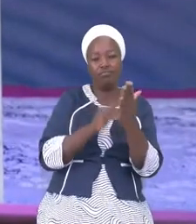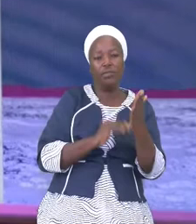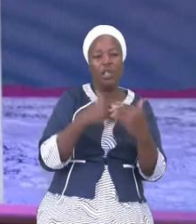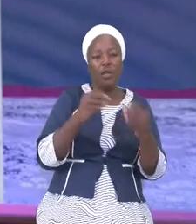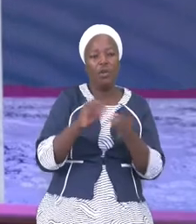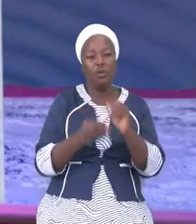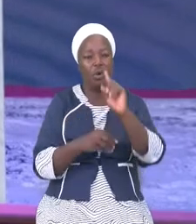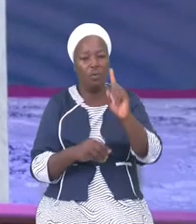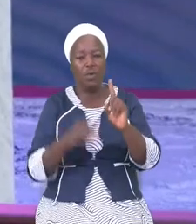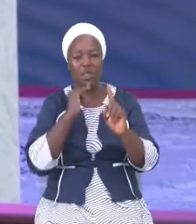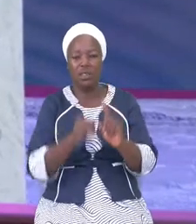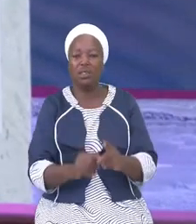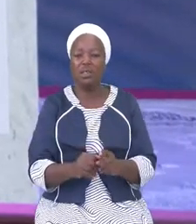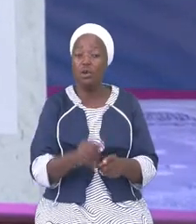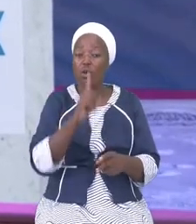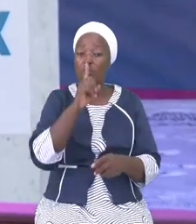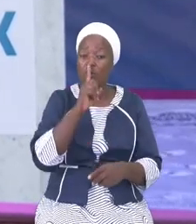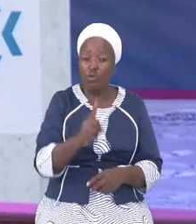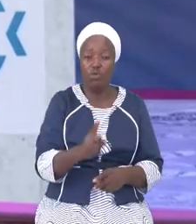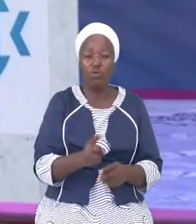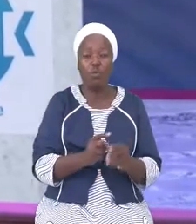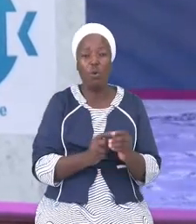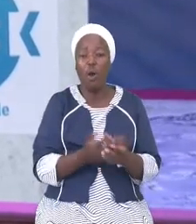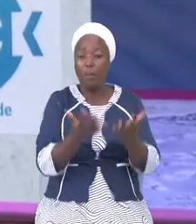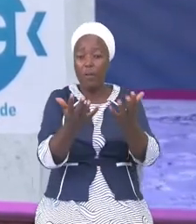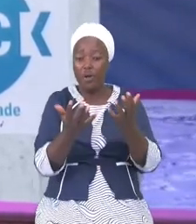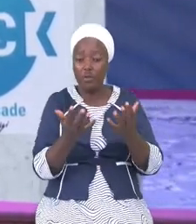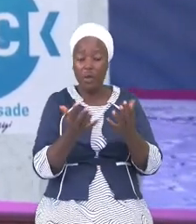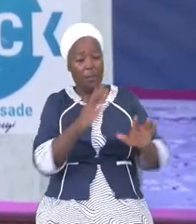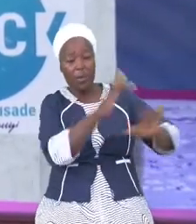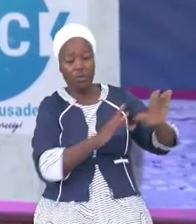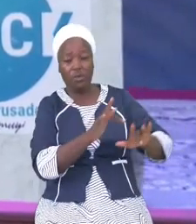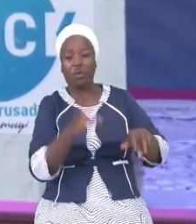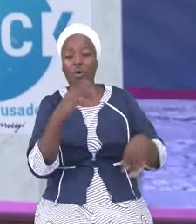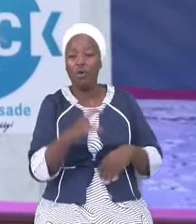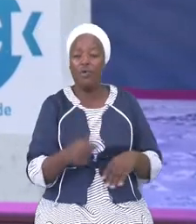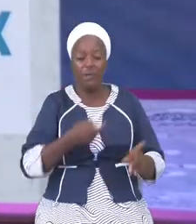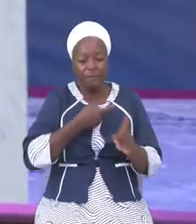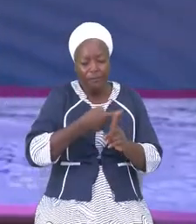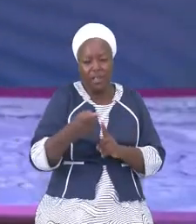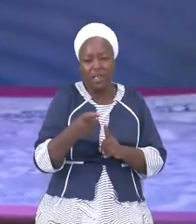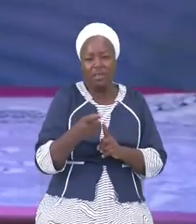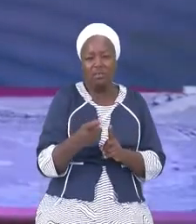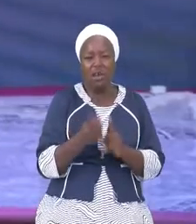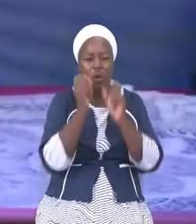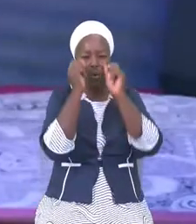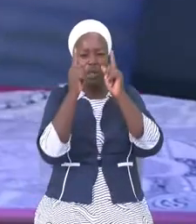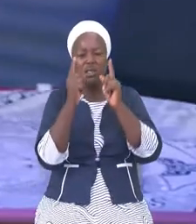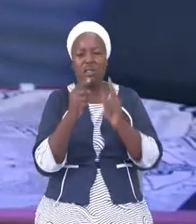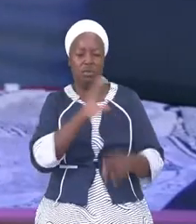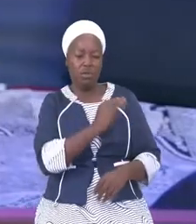the earnest passion of an afflicted, awakened soul. If anybody ever got